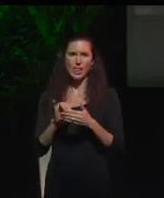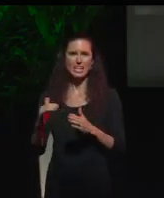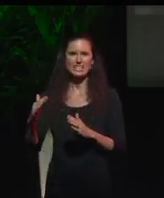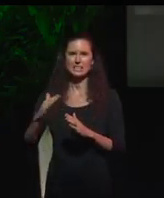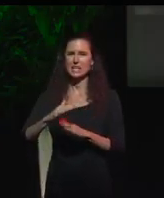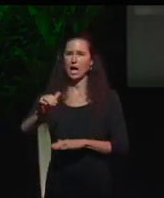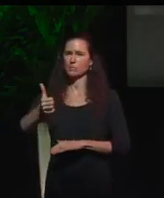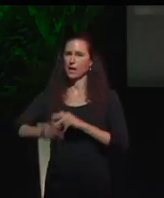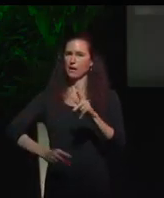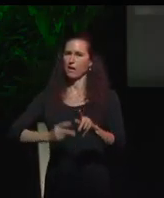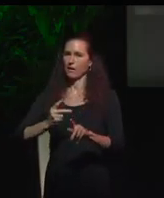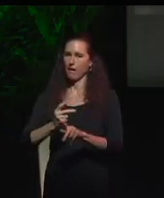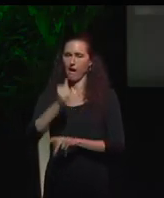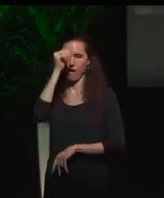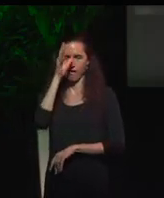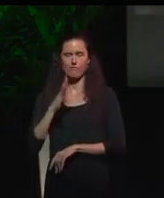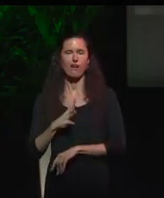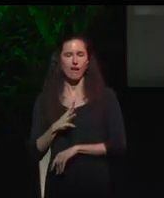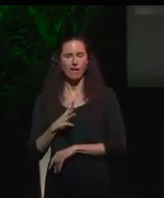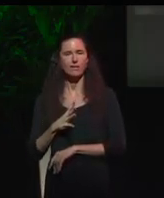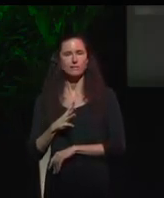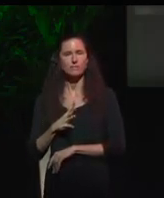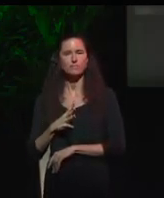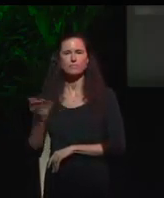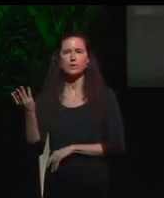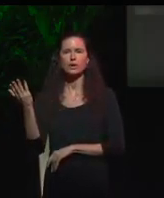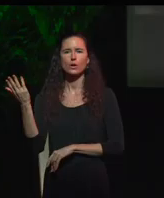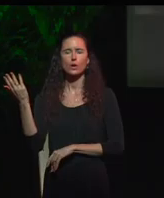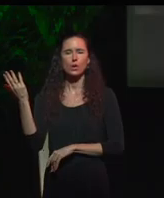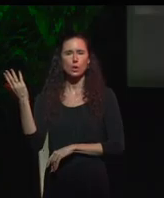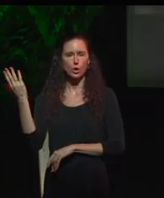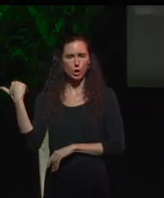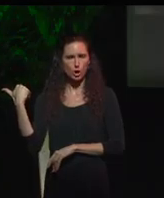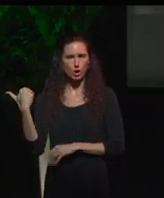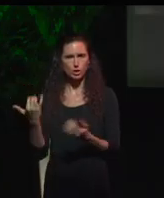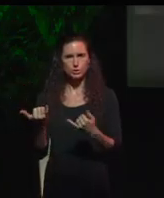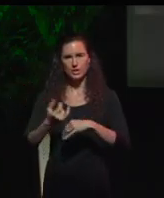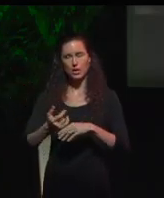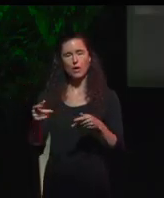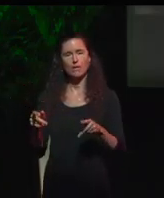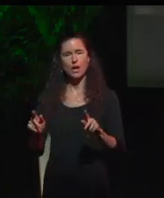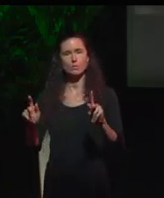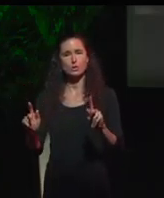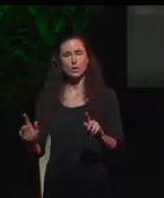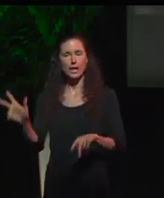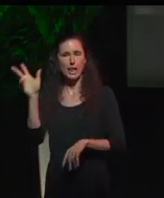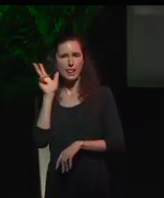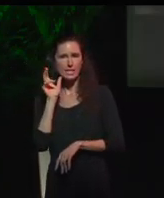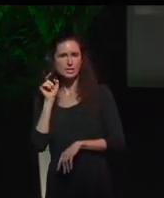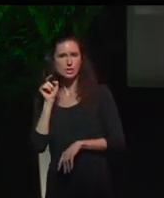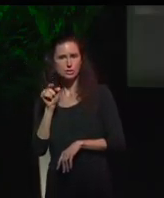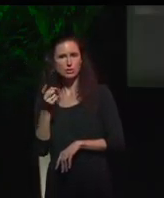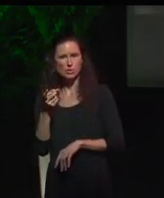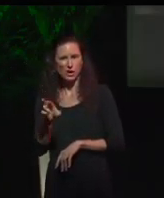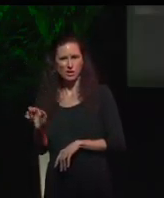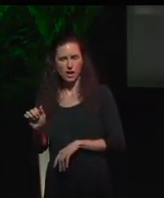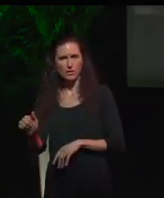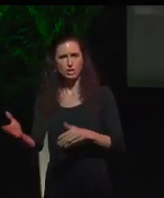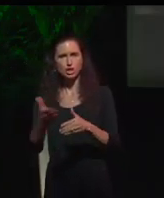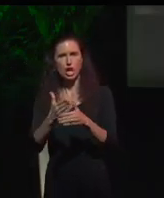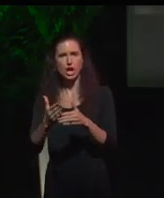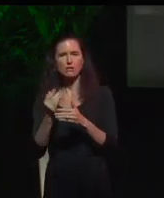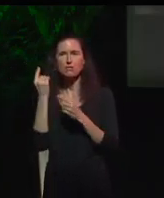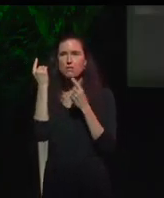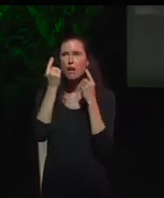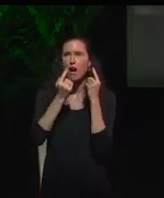10 kind of guy. Earlier today, we had the opportunity to hear Dr. Abbandono share his thoughts and vision